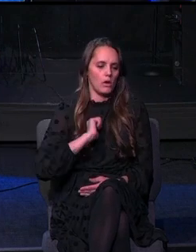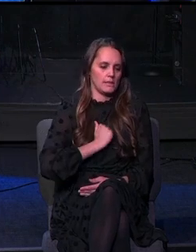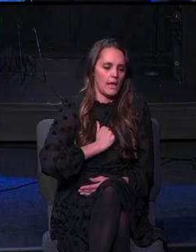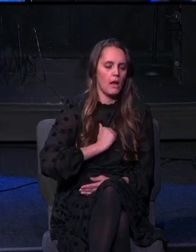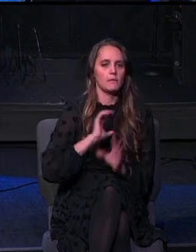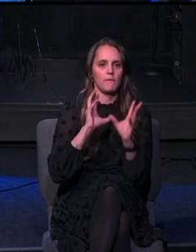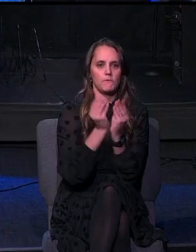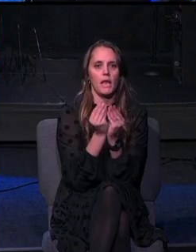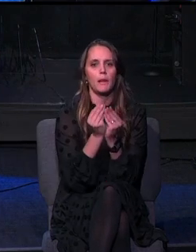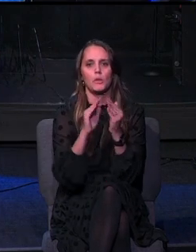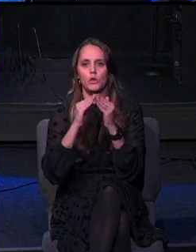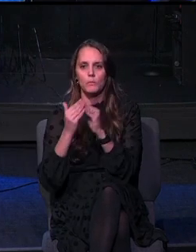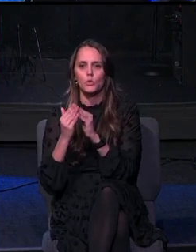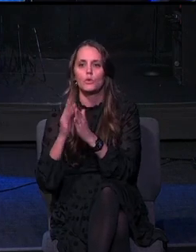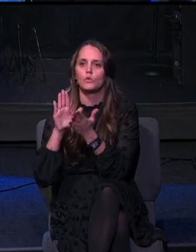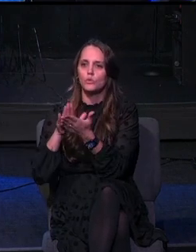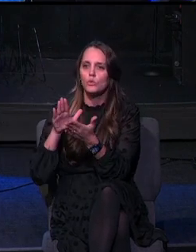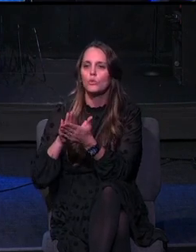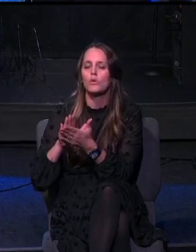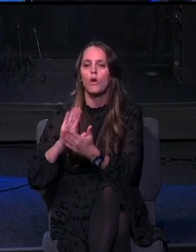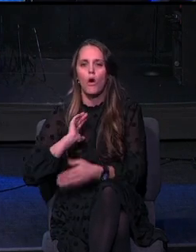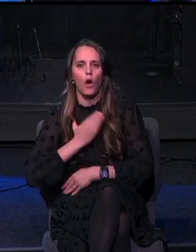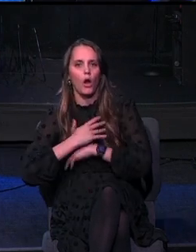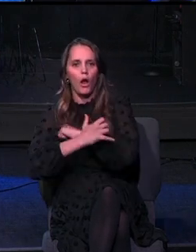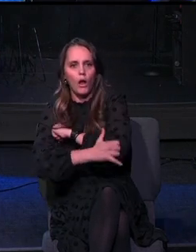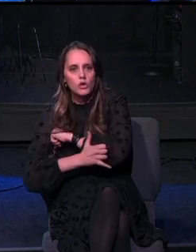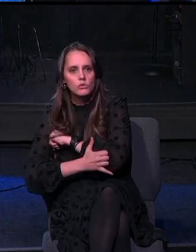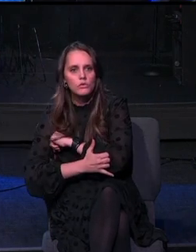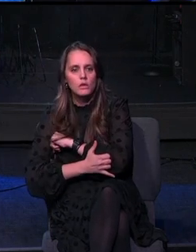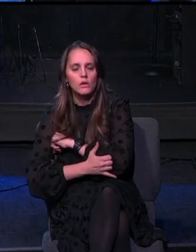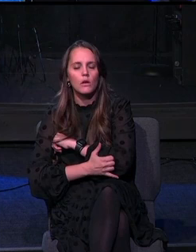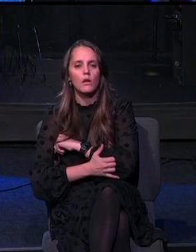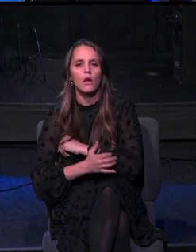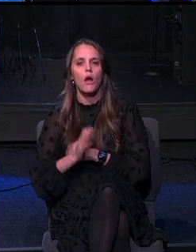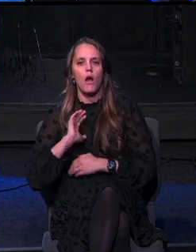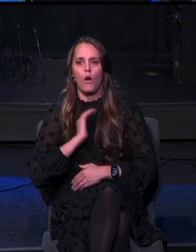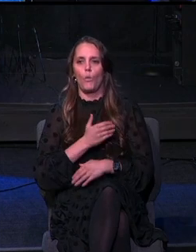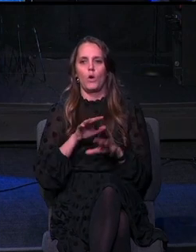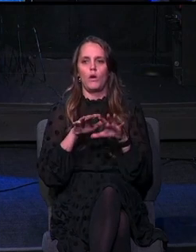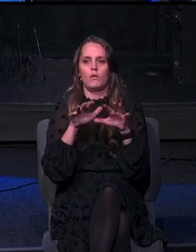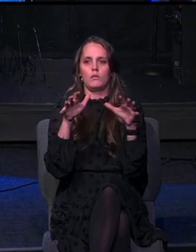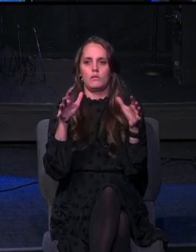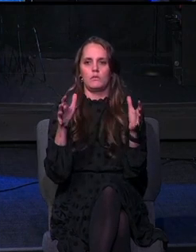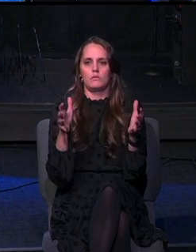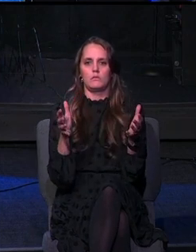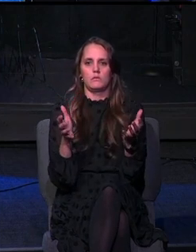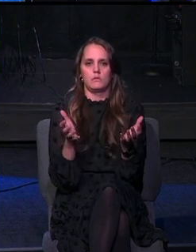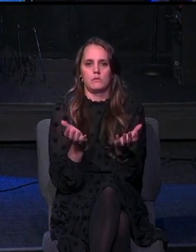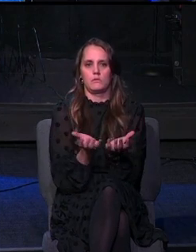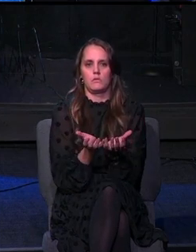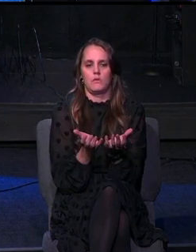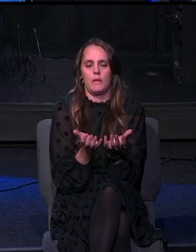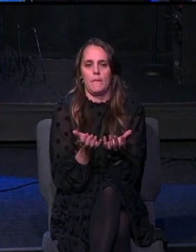our schools, our country, and our world.